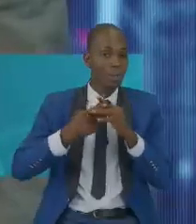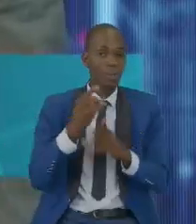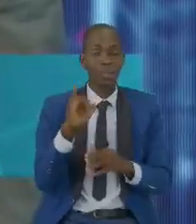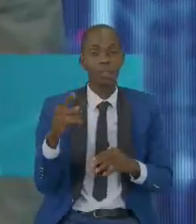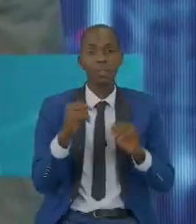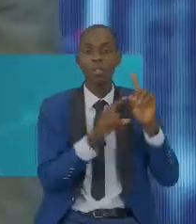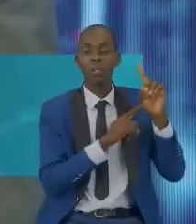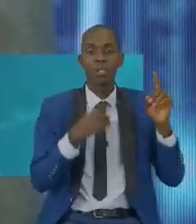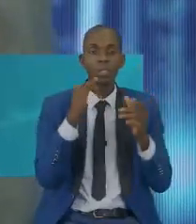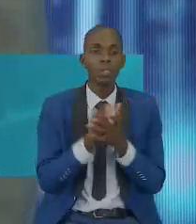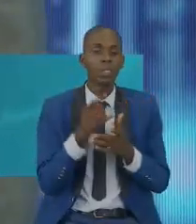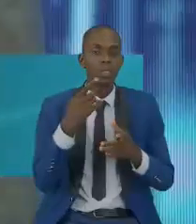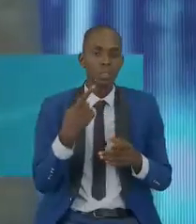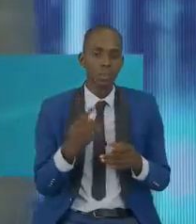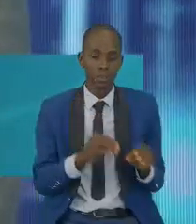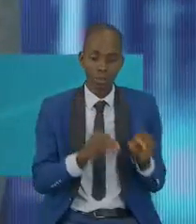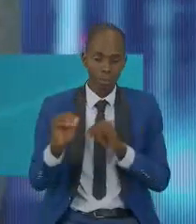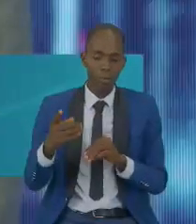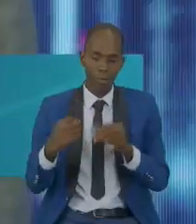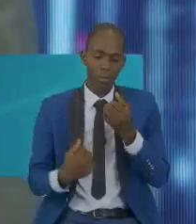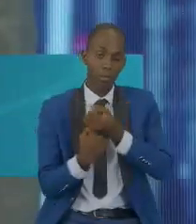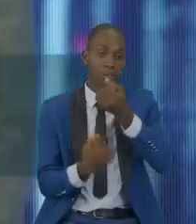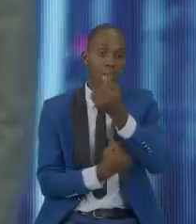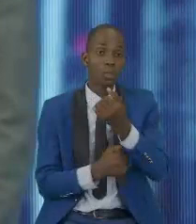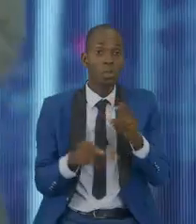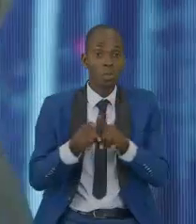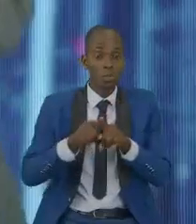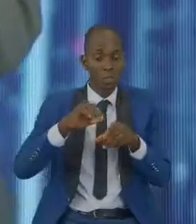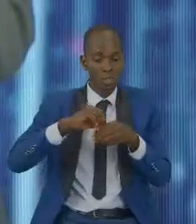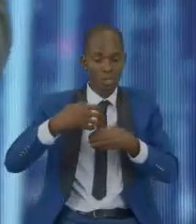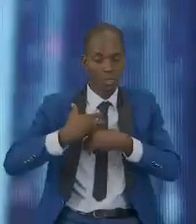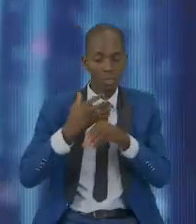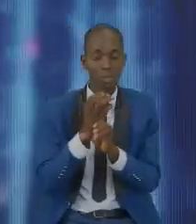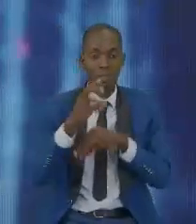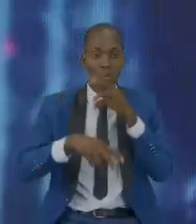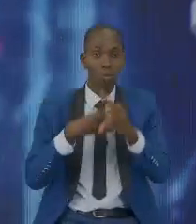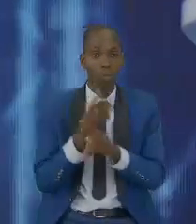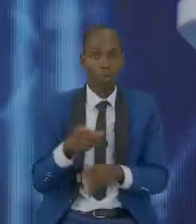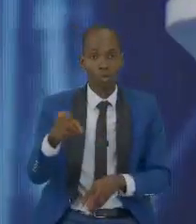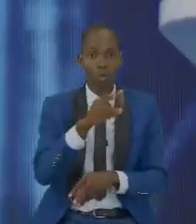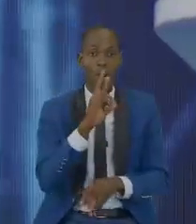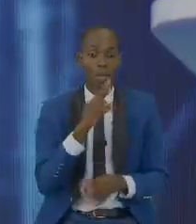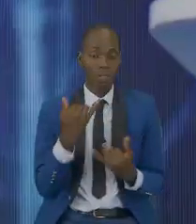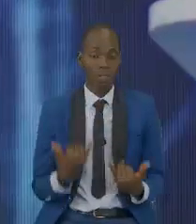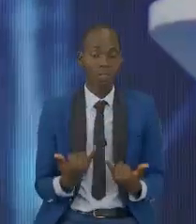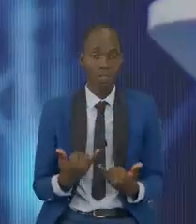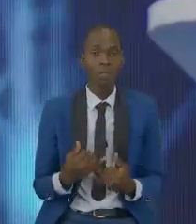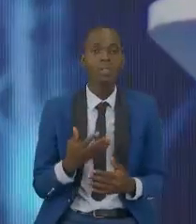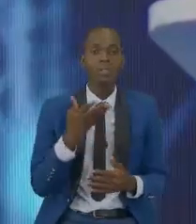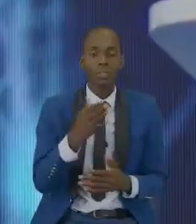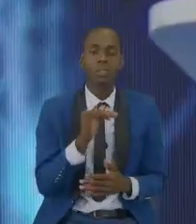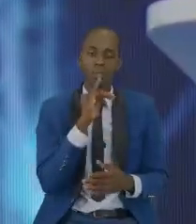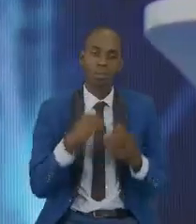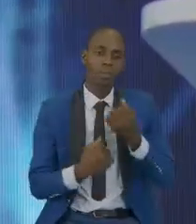set the foundation. Even in creating the world, you have the foundations. And if the foundations be